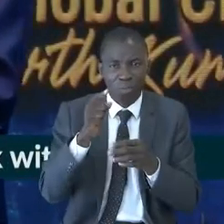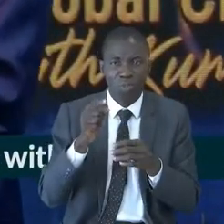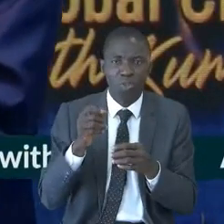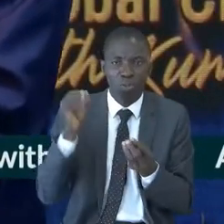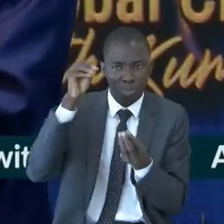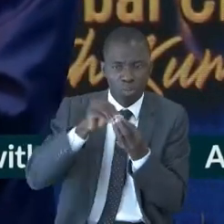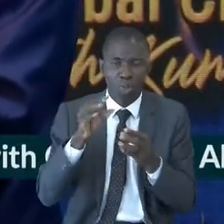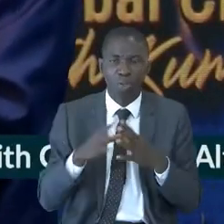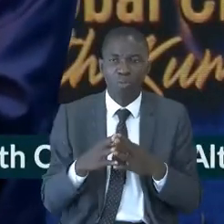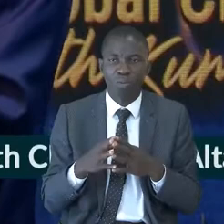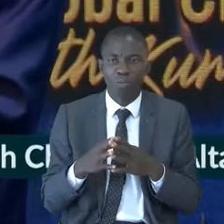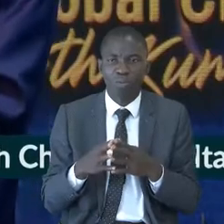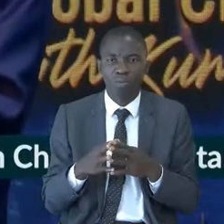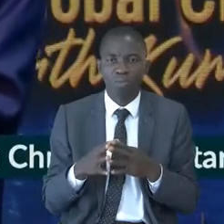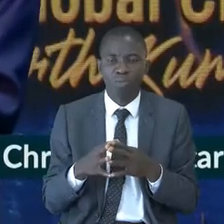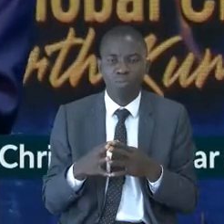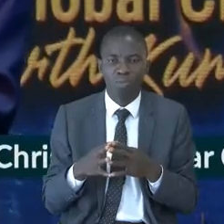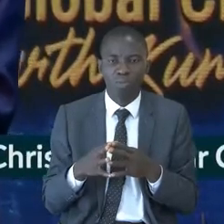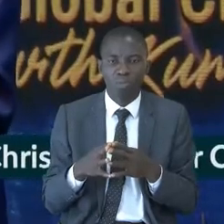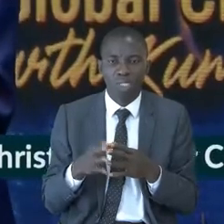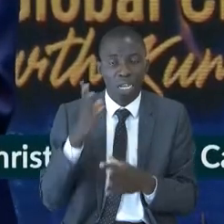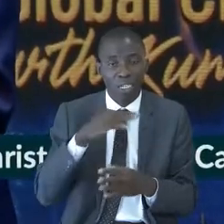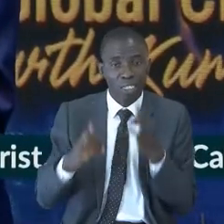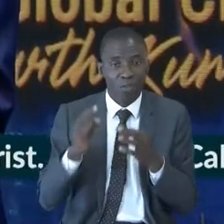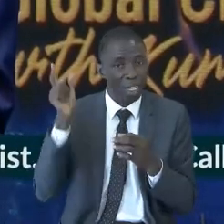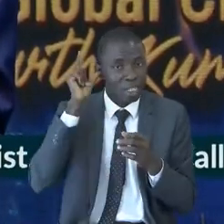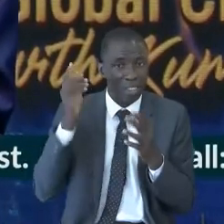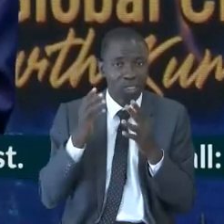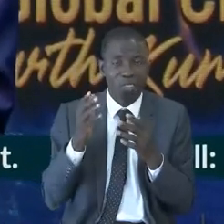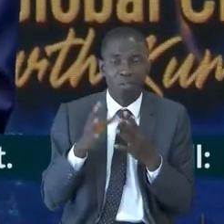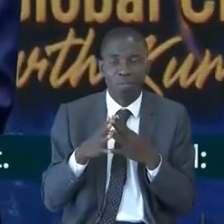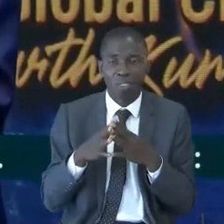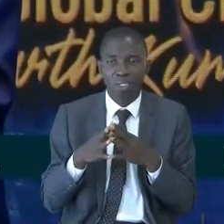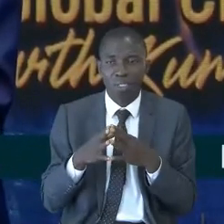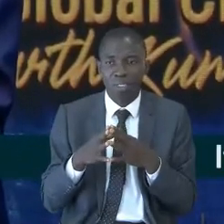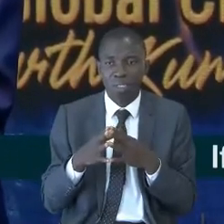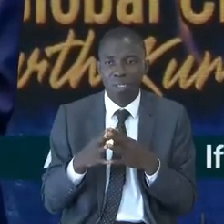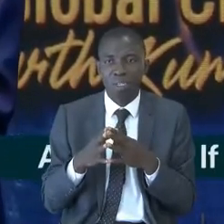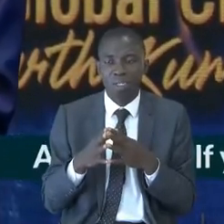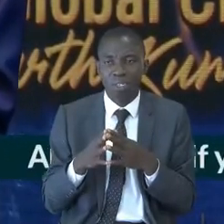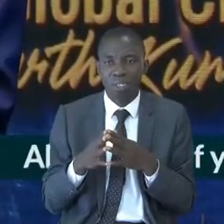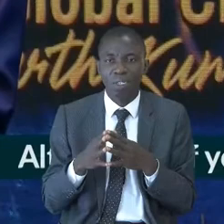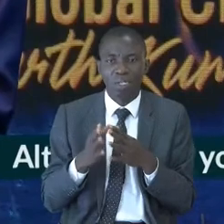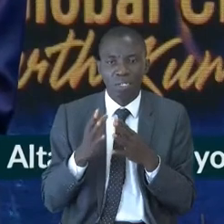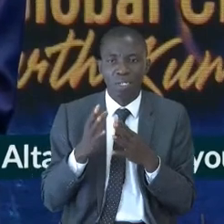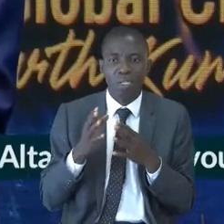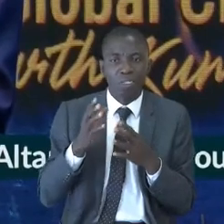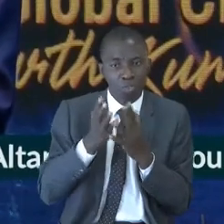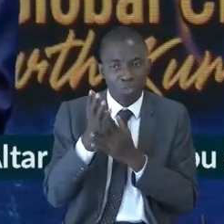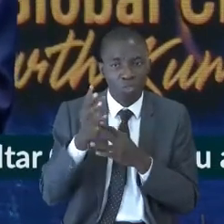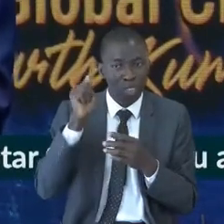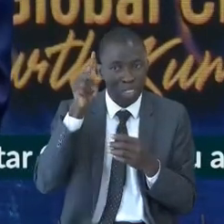Also, if you are listening via radio or television, you just gave your life to Christ, send your